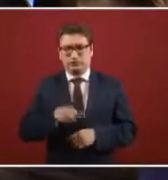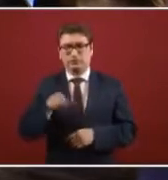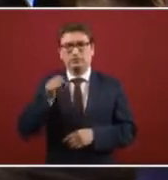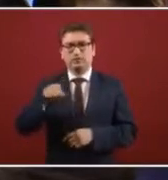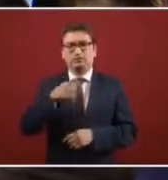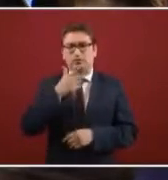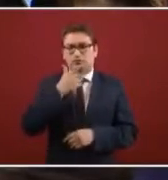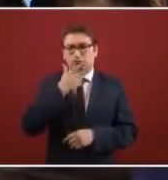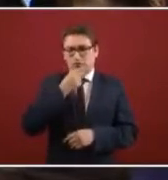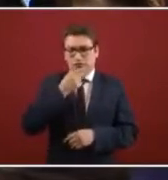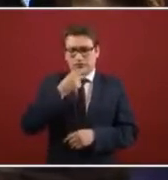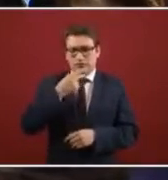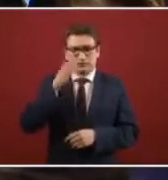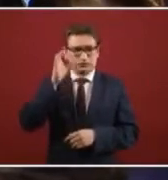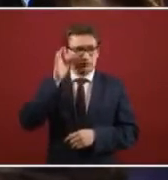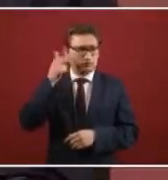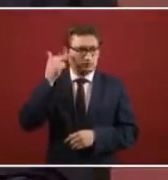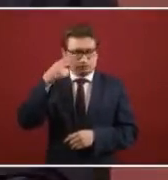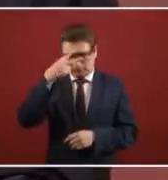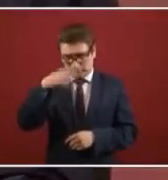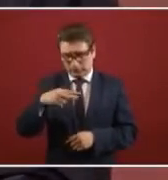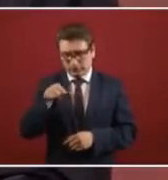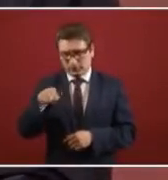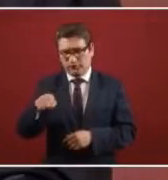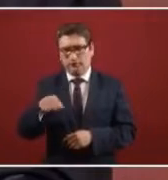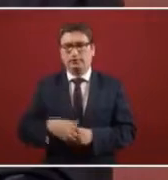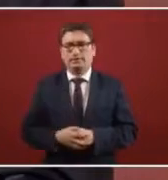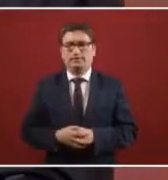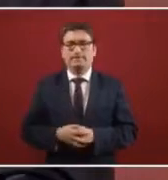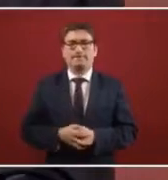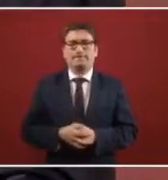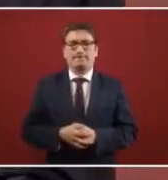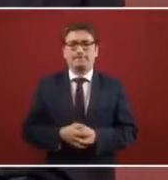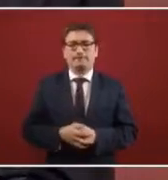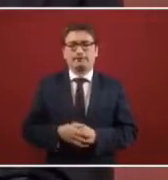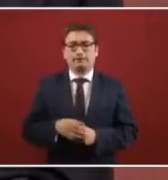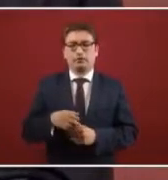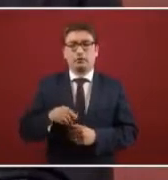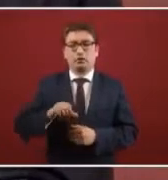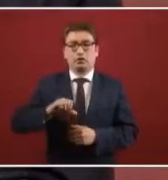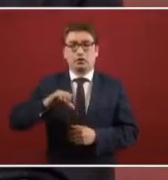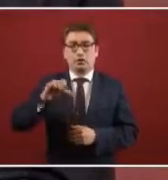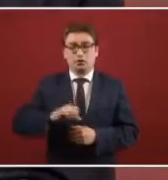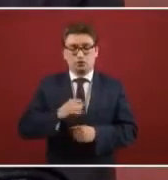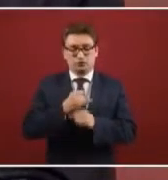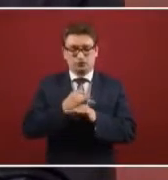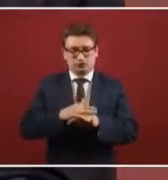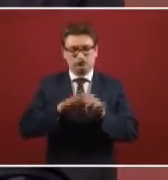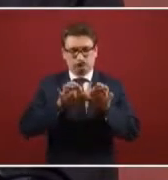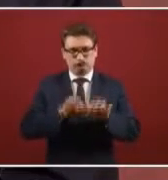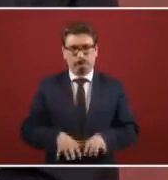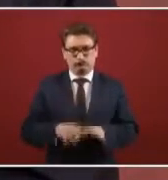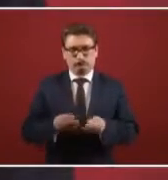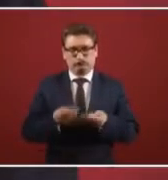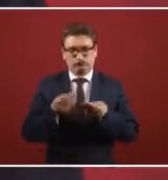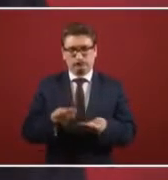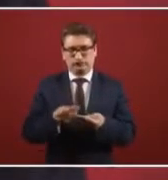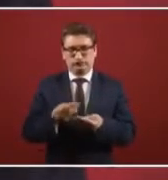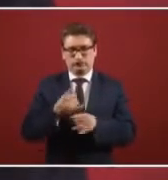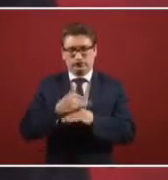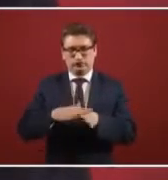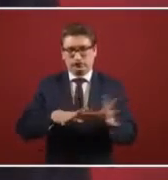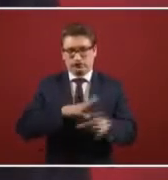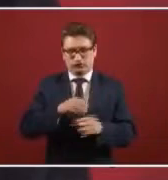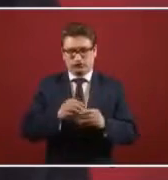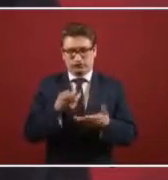chino-mexicano, Chinese Mexican citizen, se va a entregar el día de hoy un informe we're going to be giving you today some